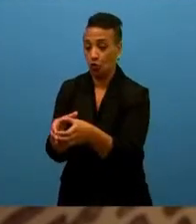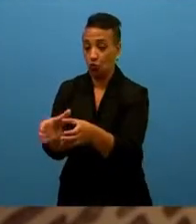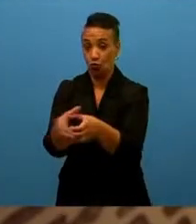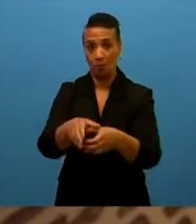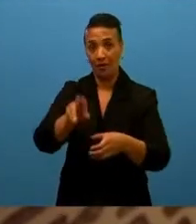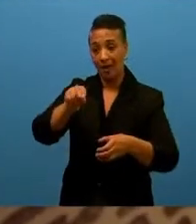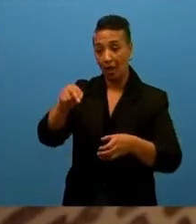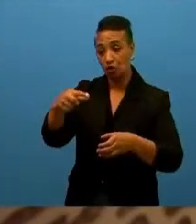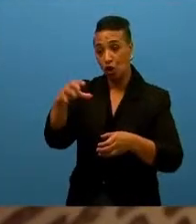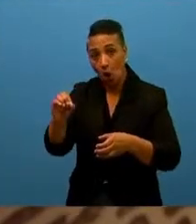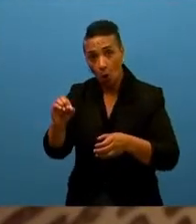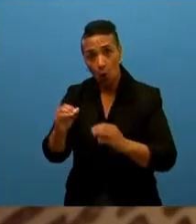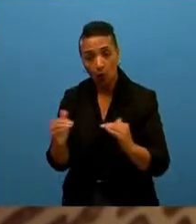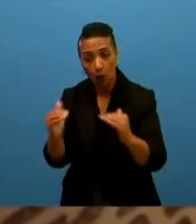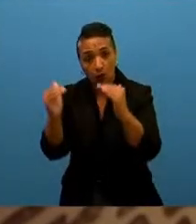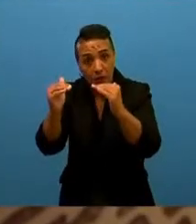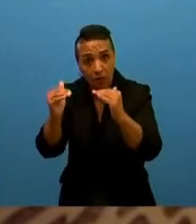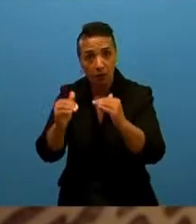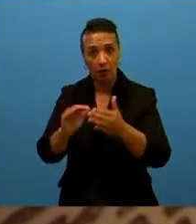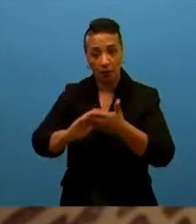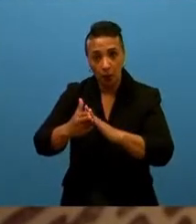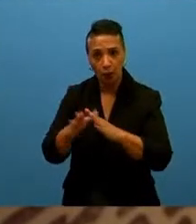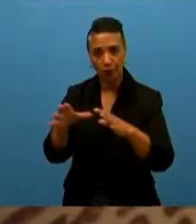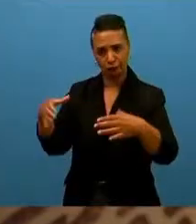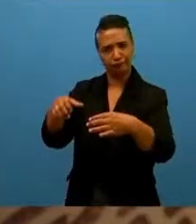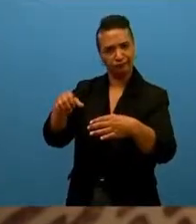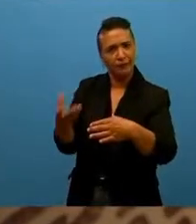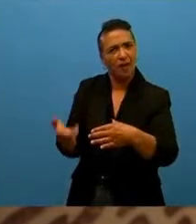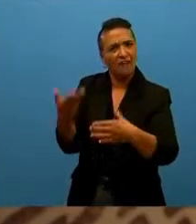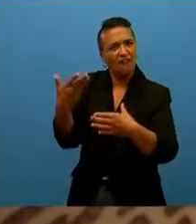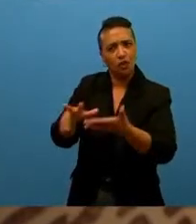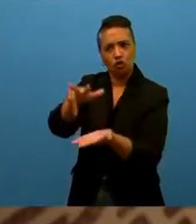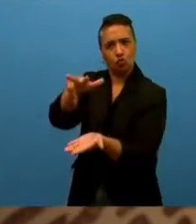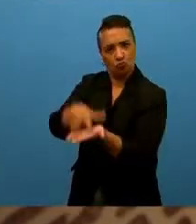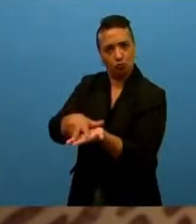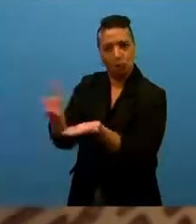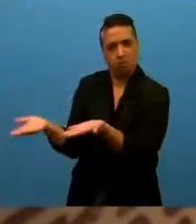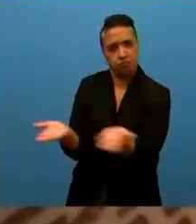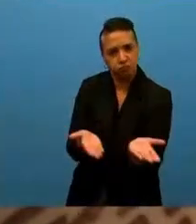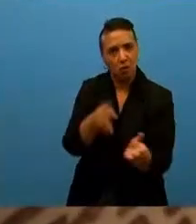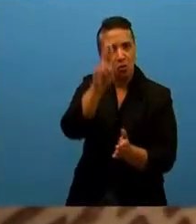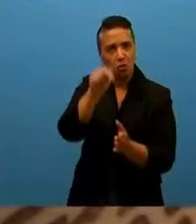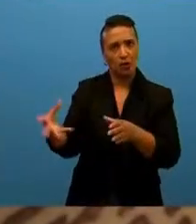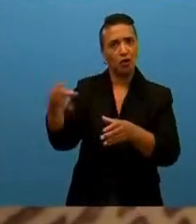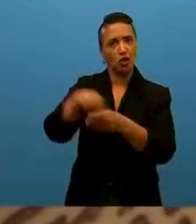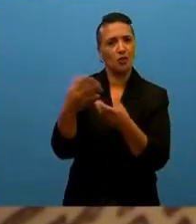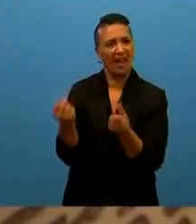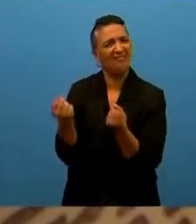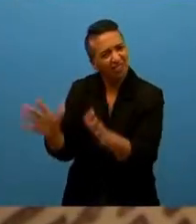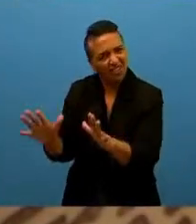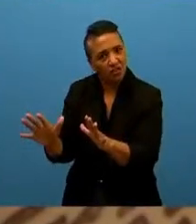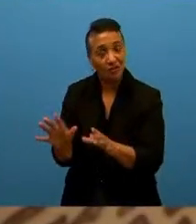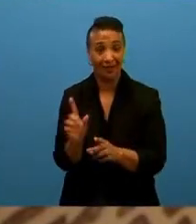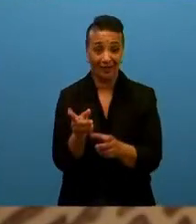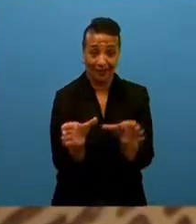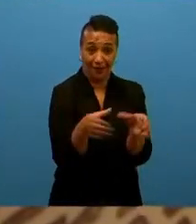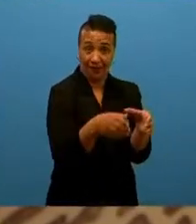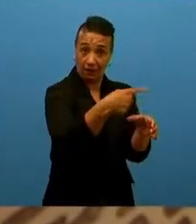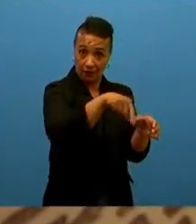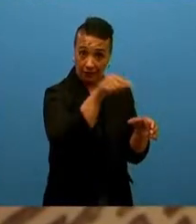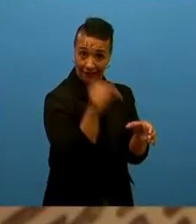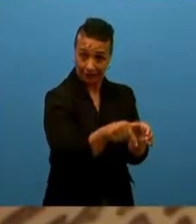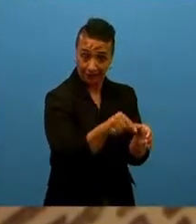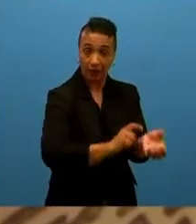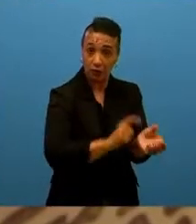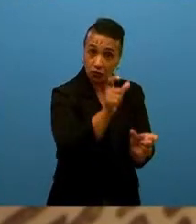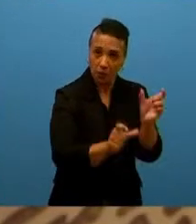groups already have the ability to participate in their own right. Indigenous peoples who hold the right to